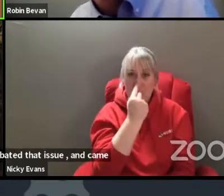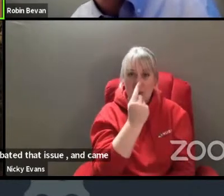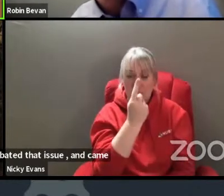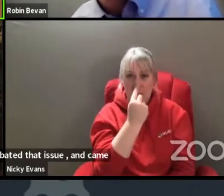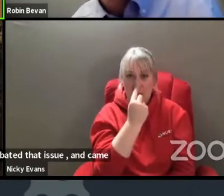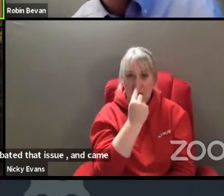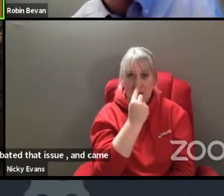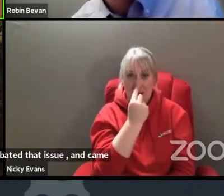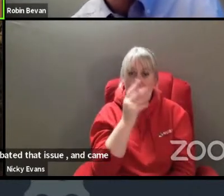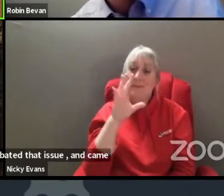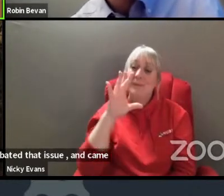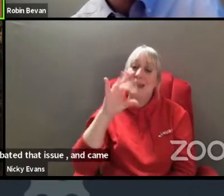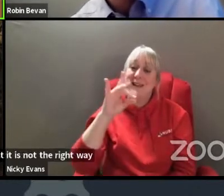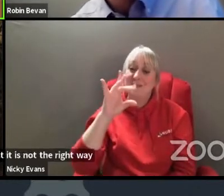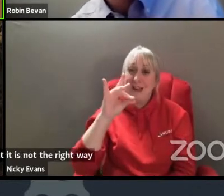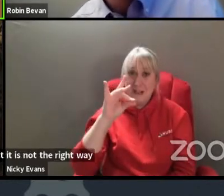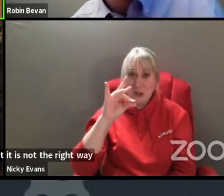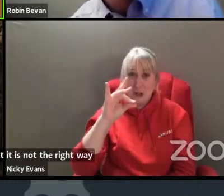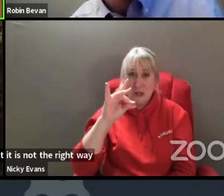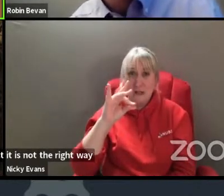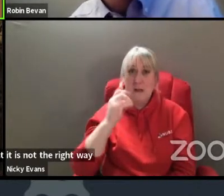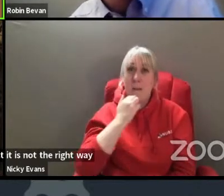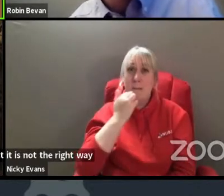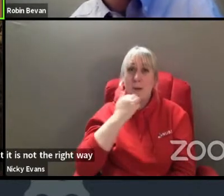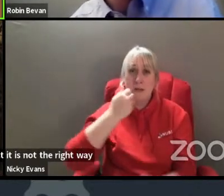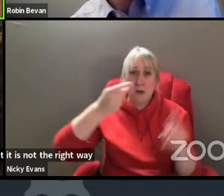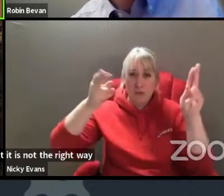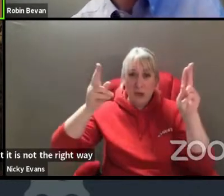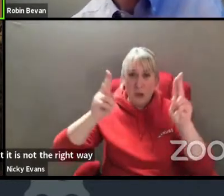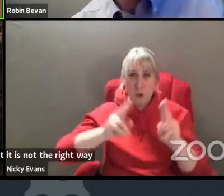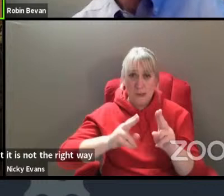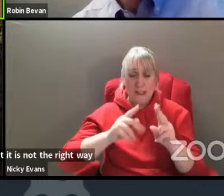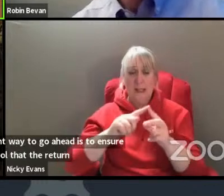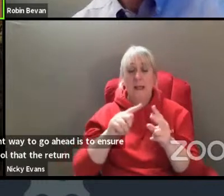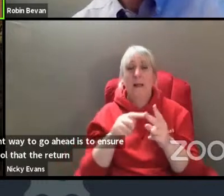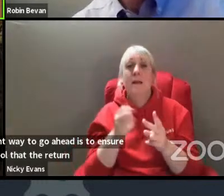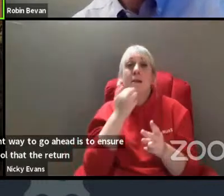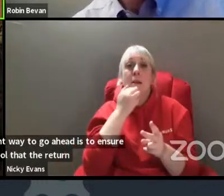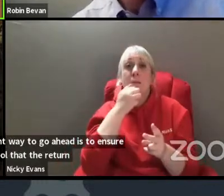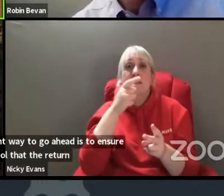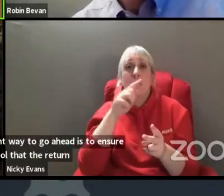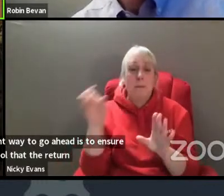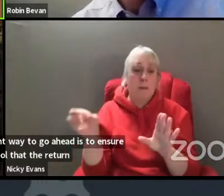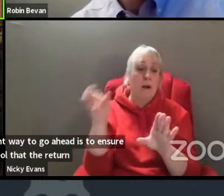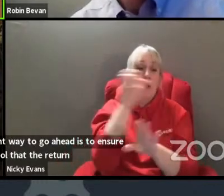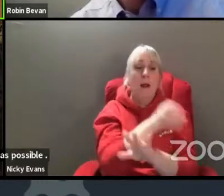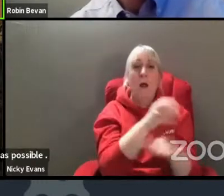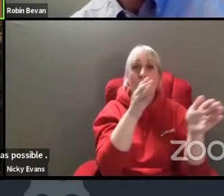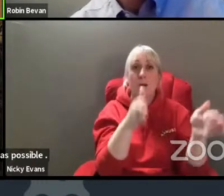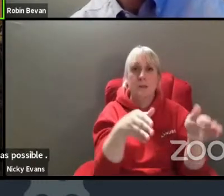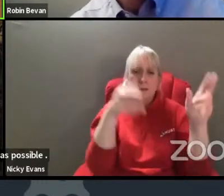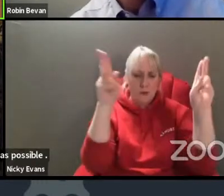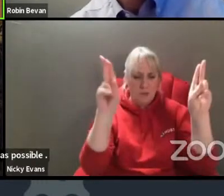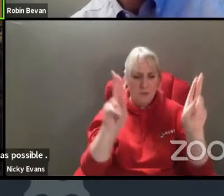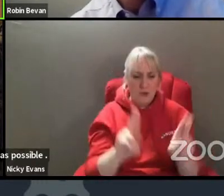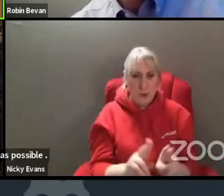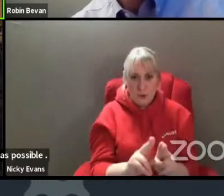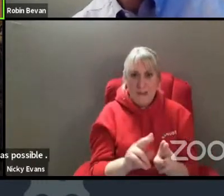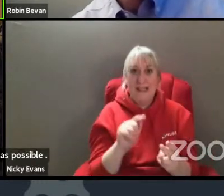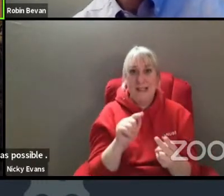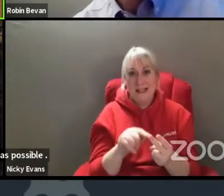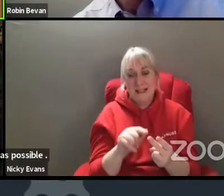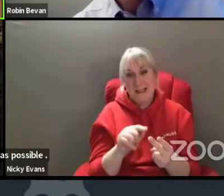rates are falling, given that hospitalisation rates are falling, and given that the vaccine rollout is taking place. That is what